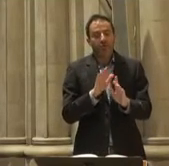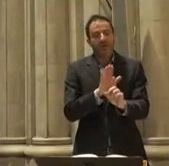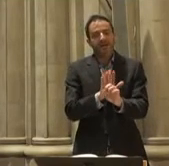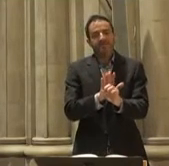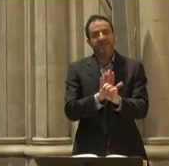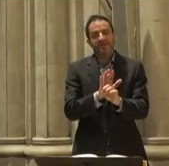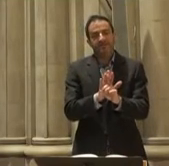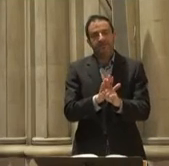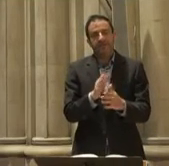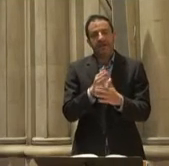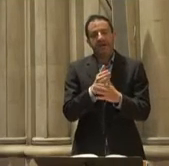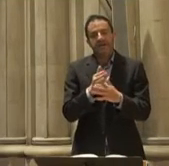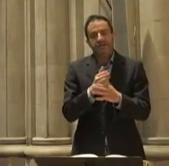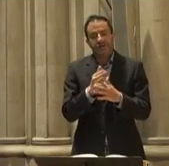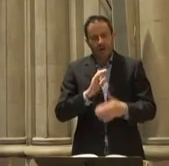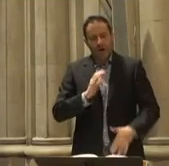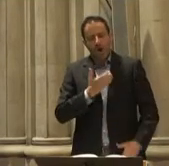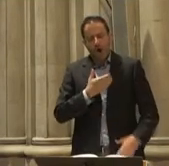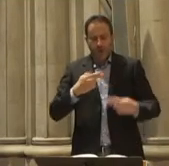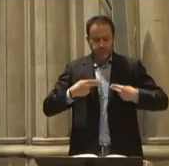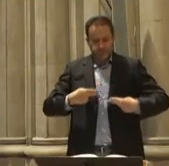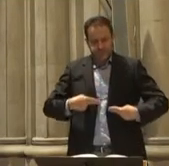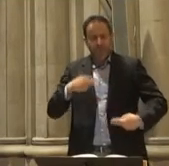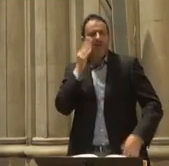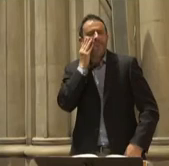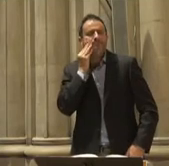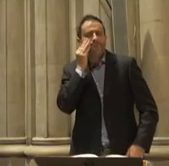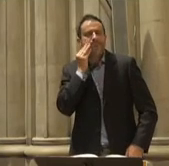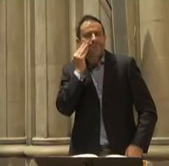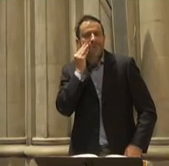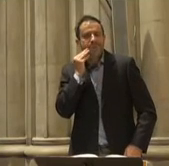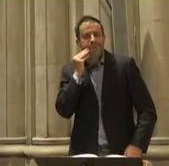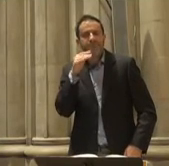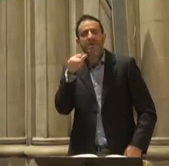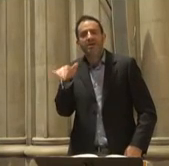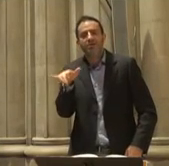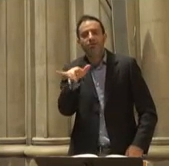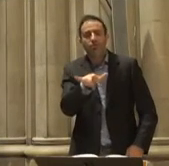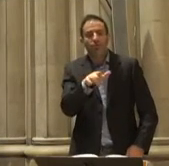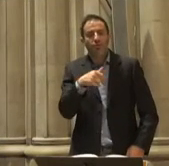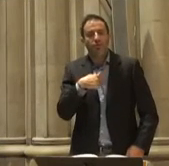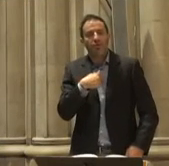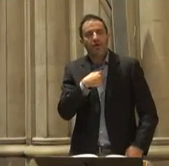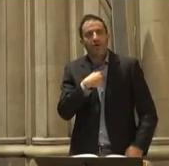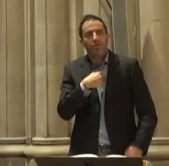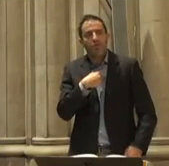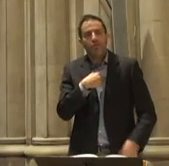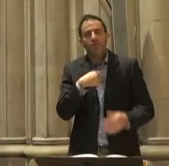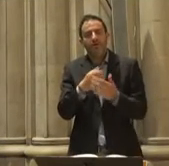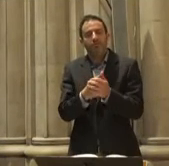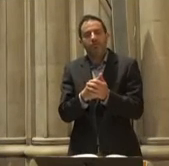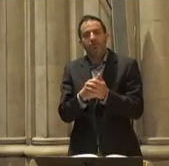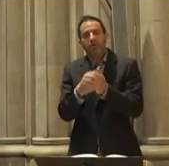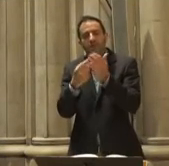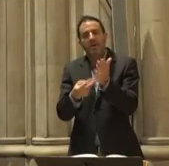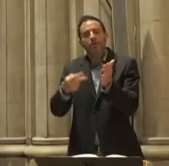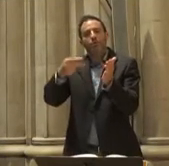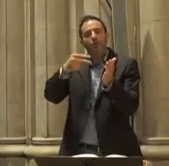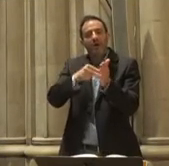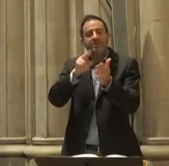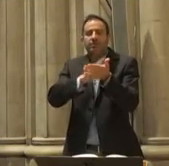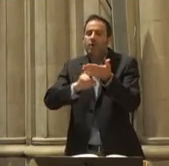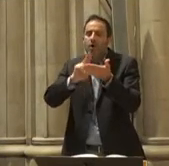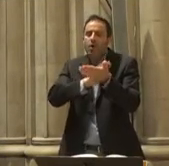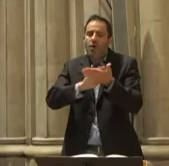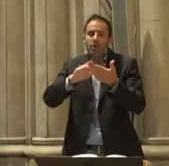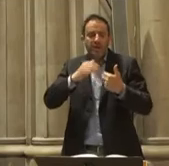to share in our humanity, so too might we be raised to that divine life, that